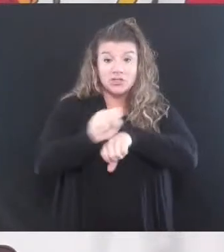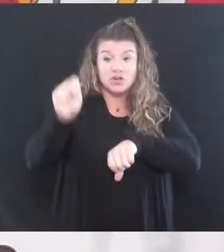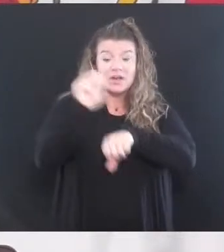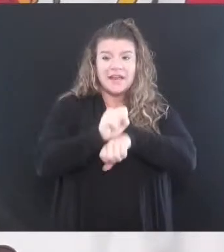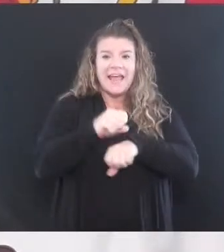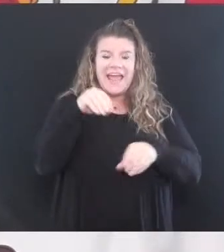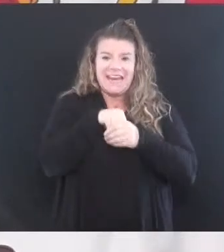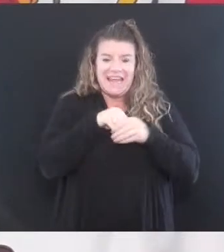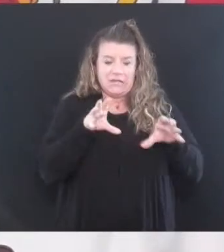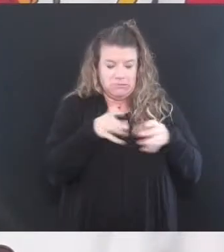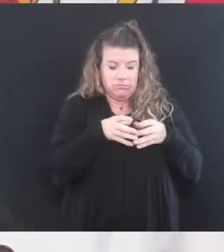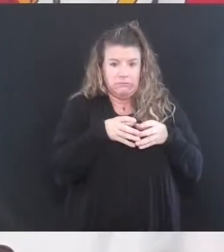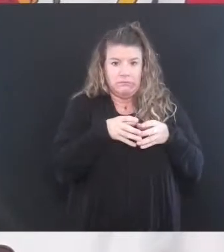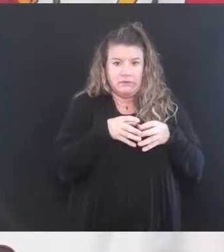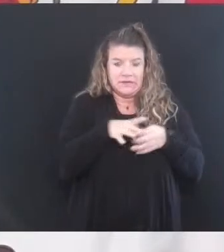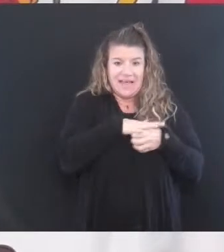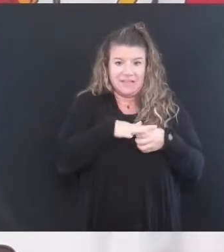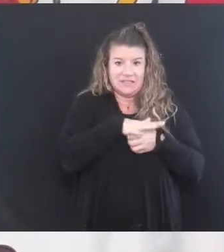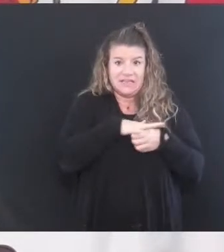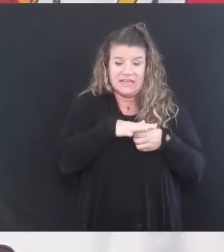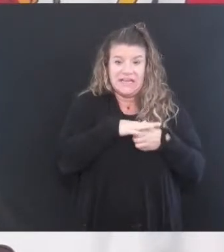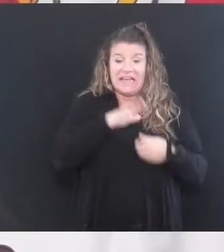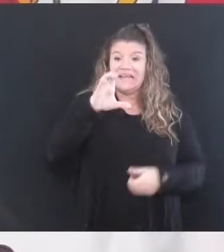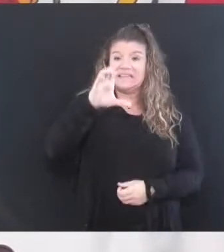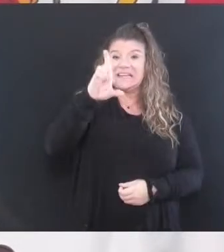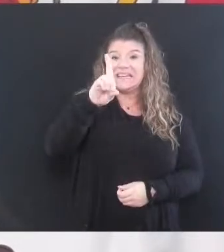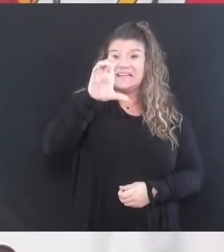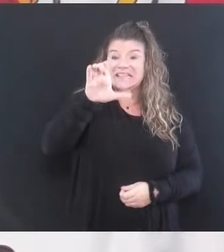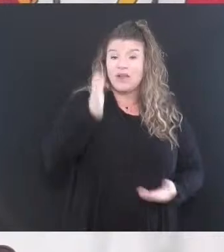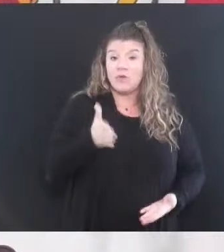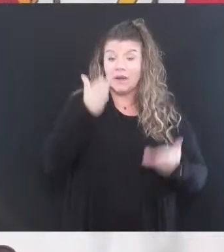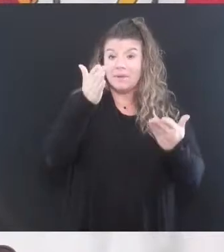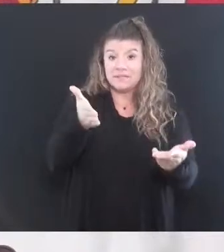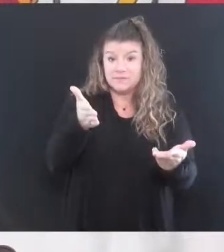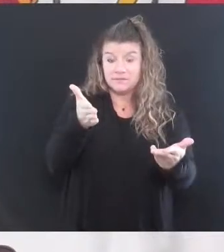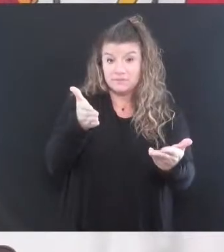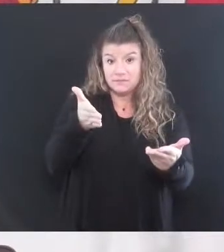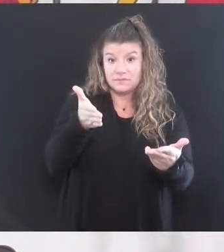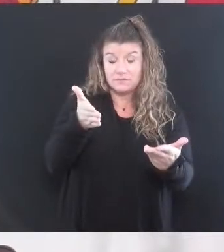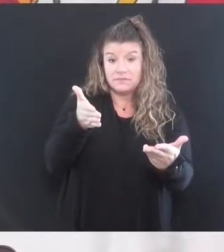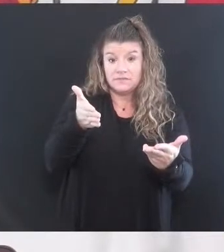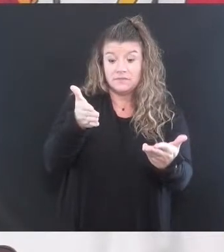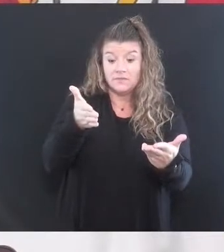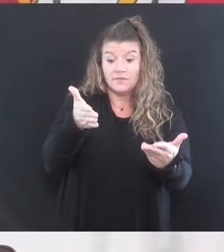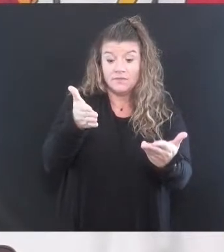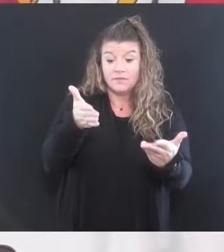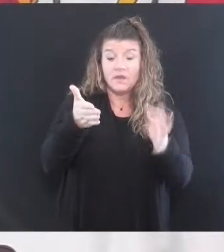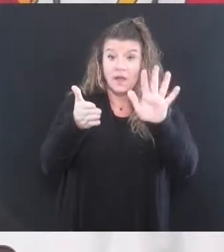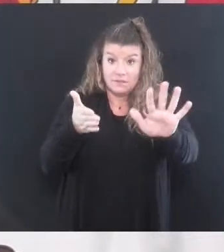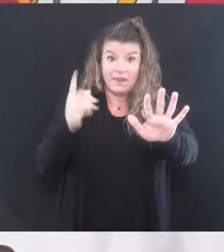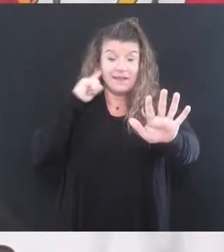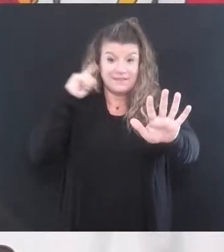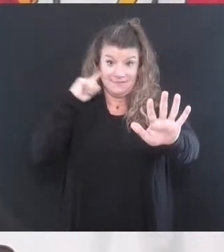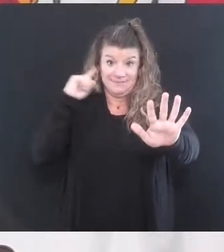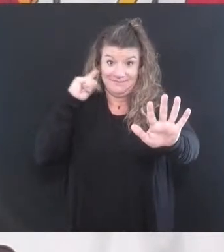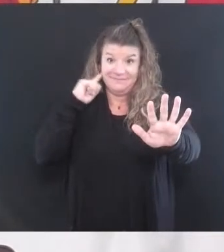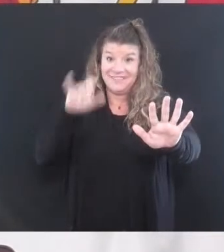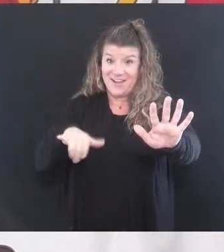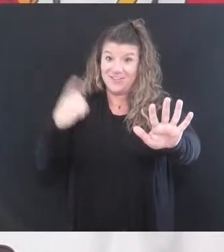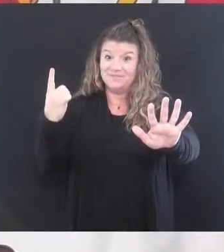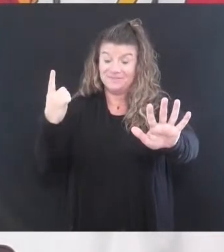institutional settings. The CDC recommends, and listen closely to